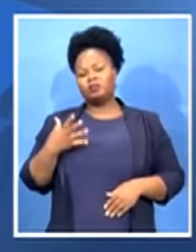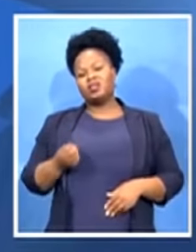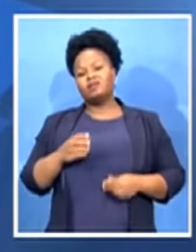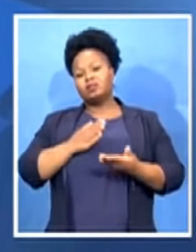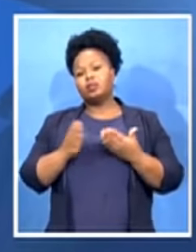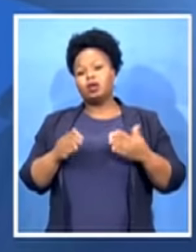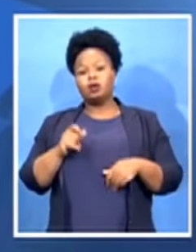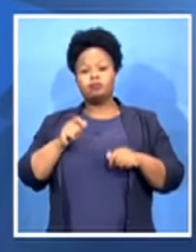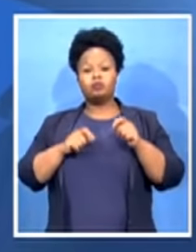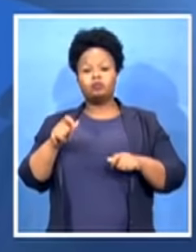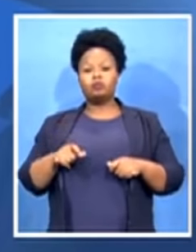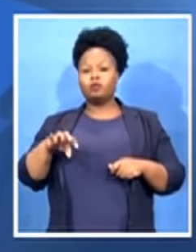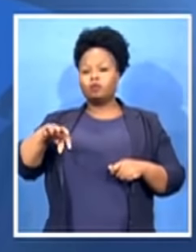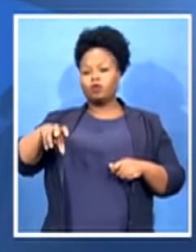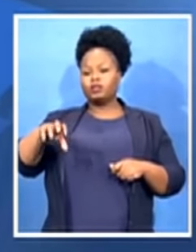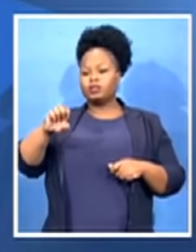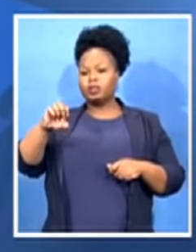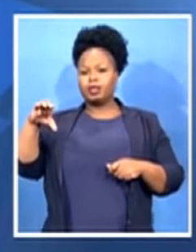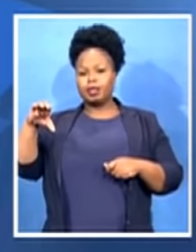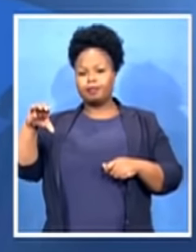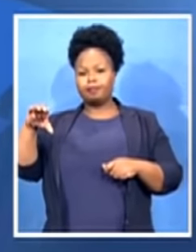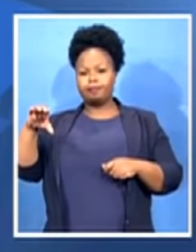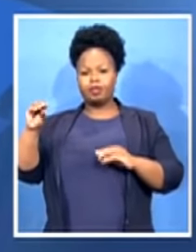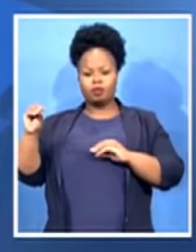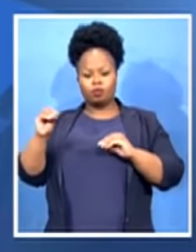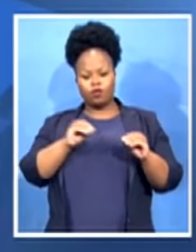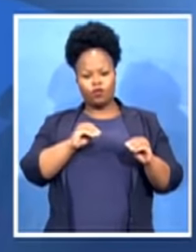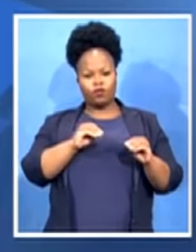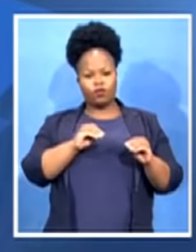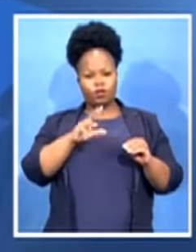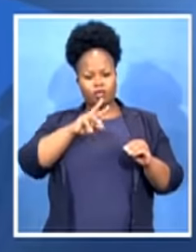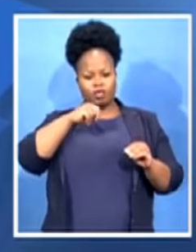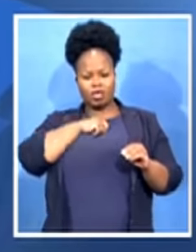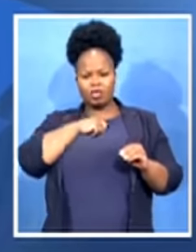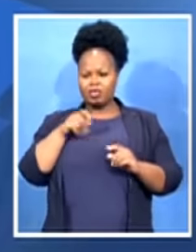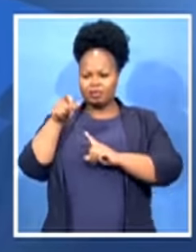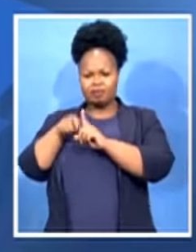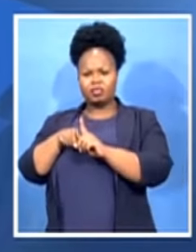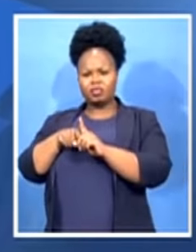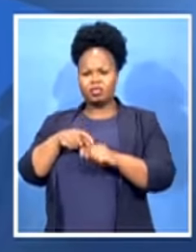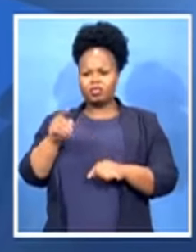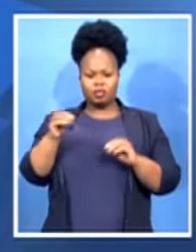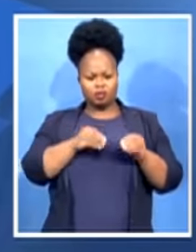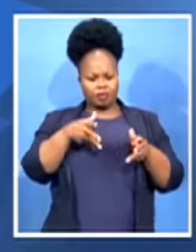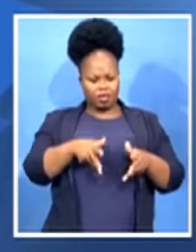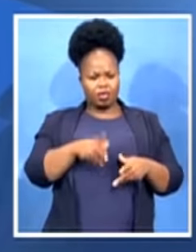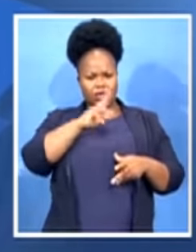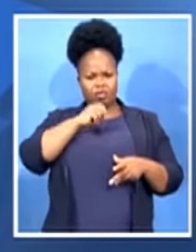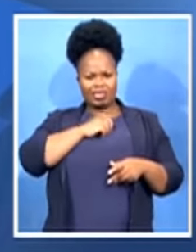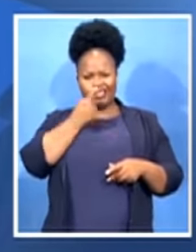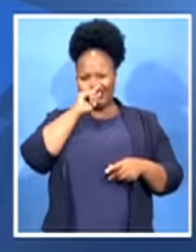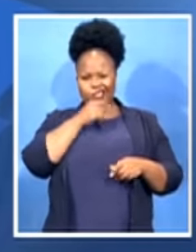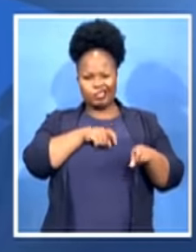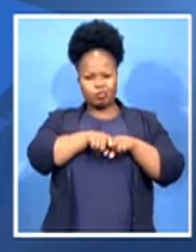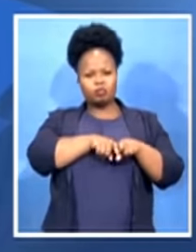Cape, and these people would have been diagnosed in KwaZulu-Natal, and then they leave going back to the Eastern